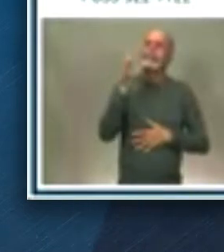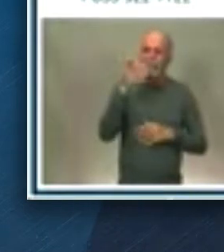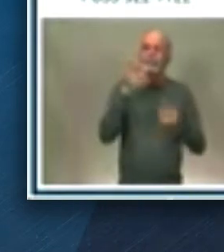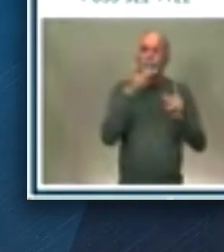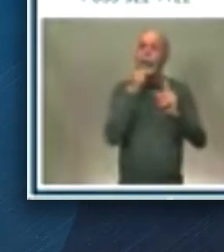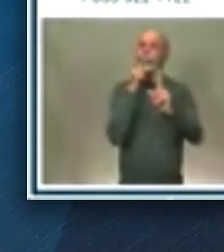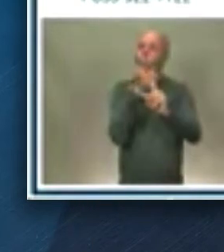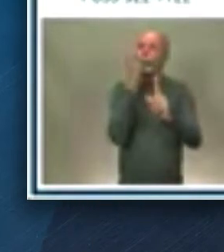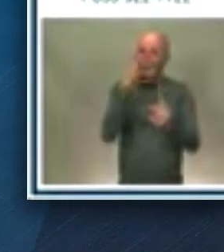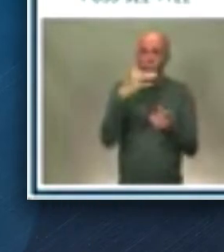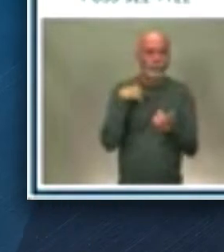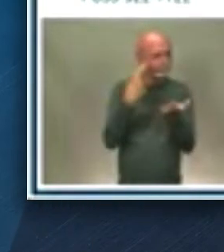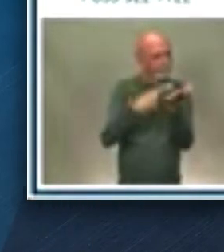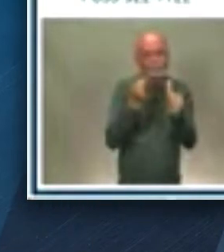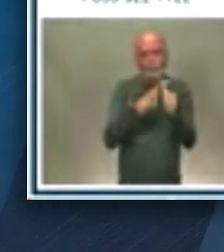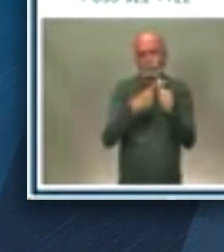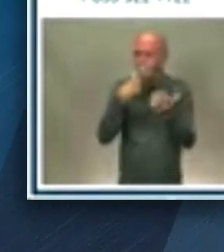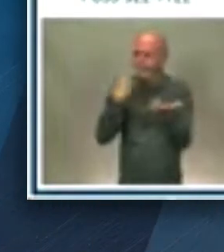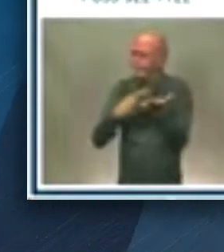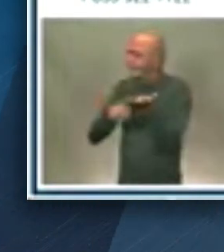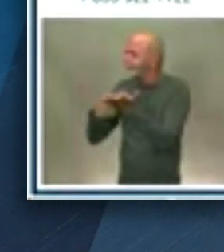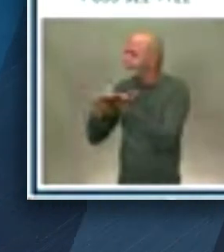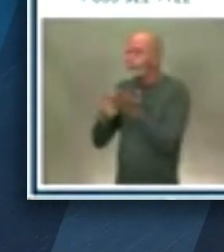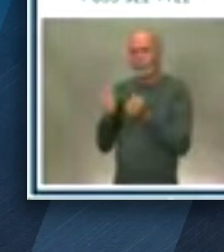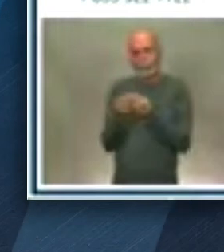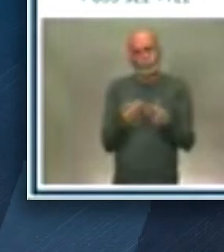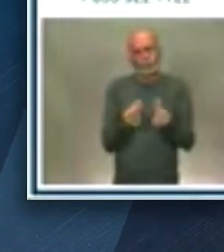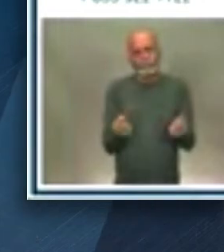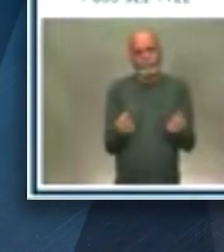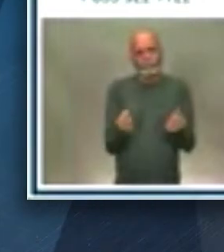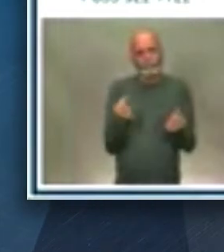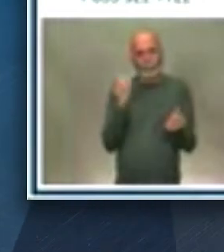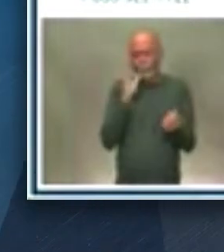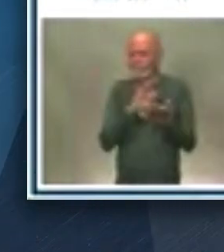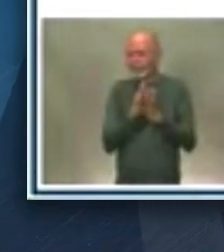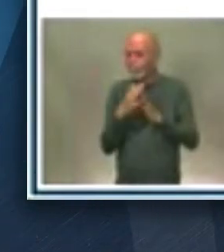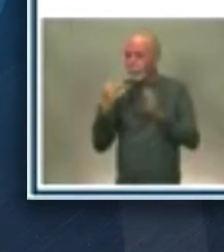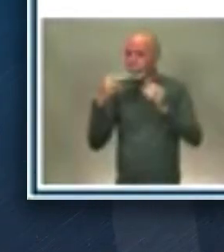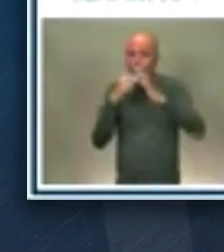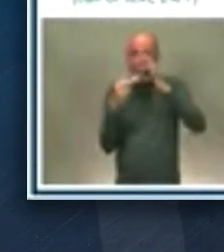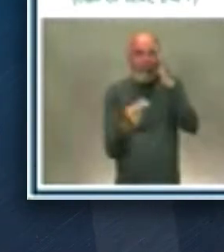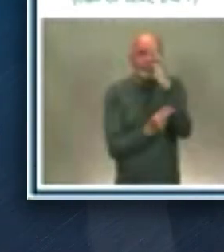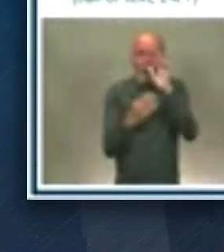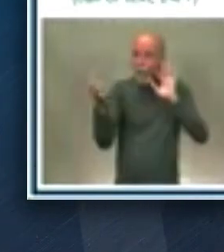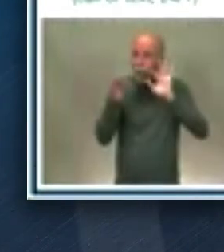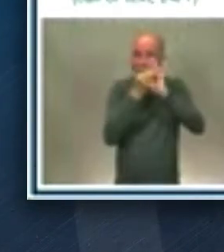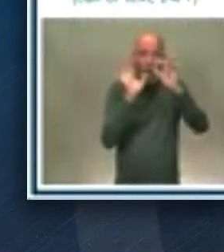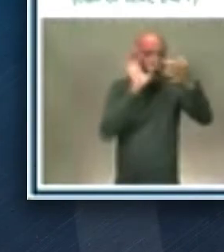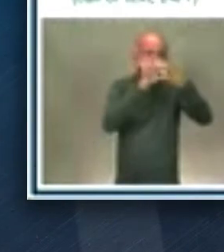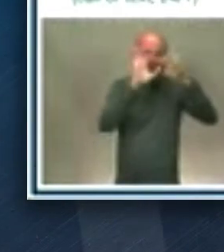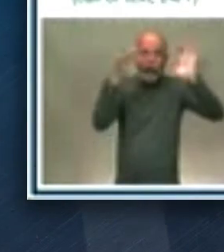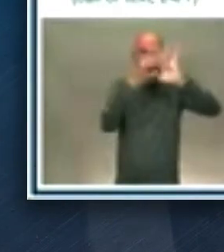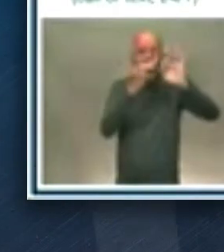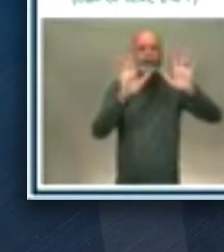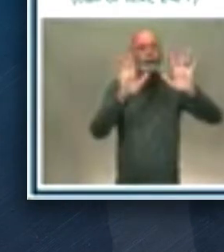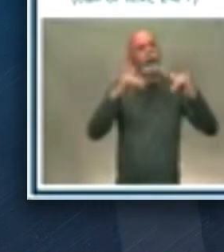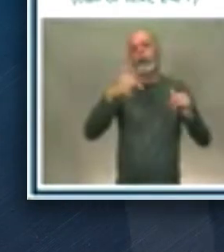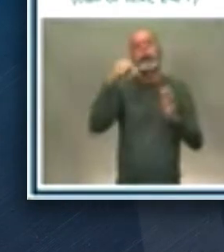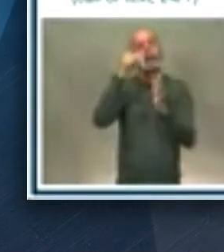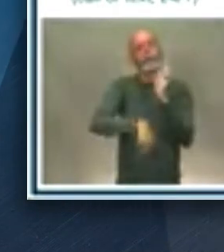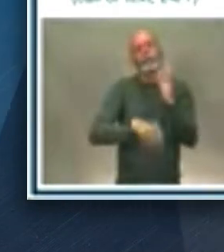wants to talk about solutions for bridging, to use your word, or whatever is necessary in the short term. Those are discussions we'll have.